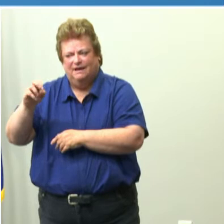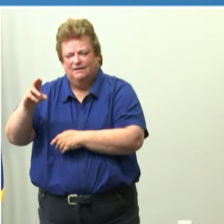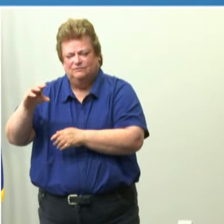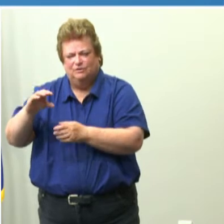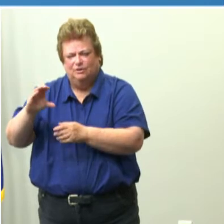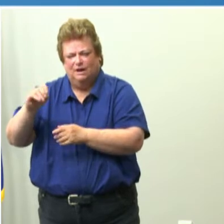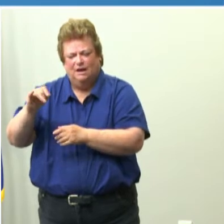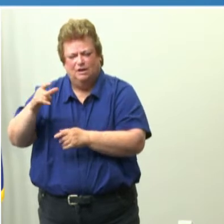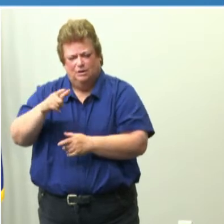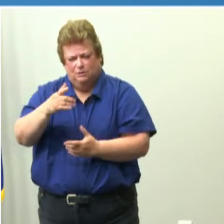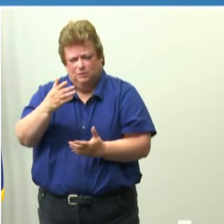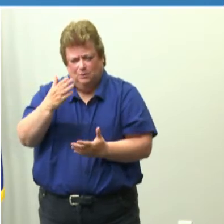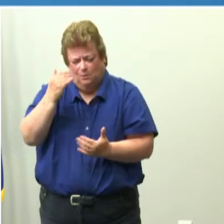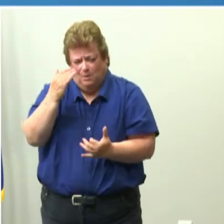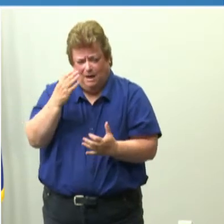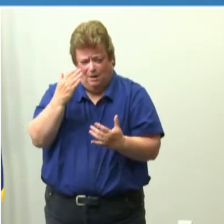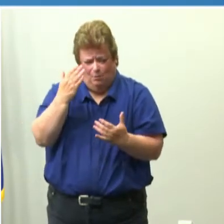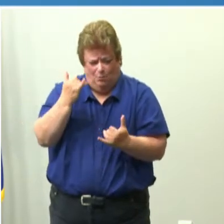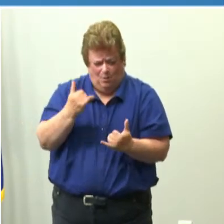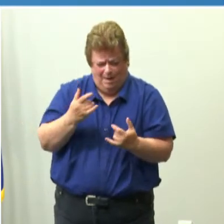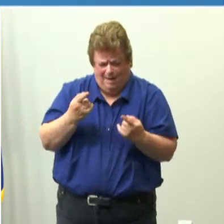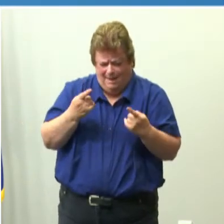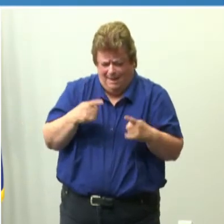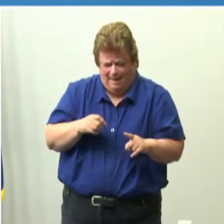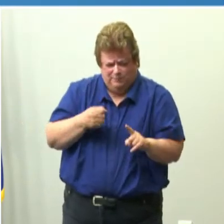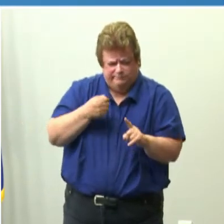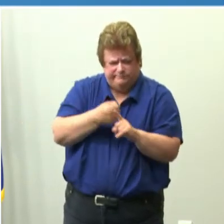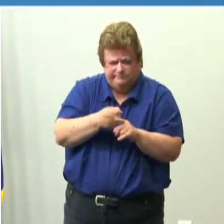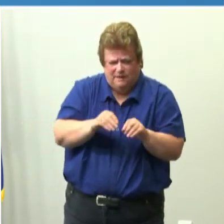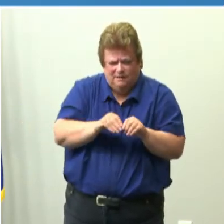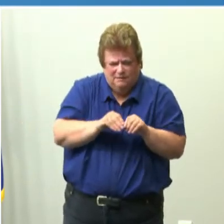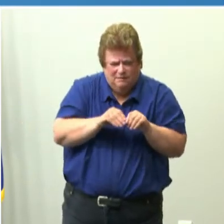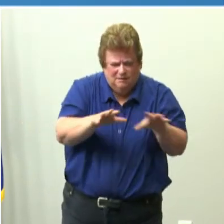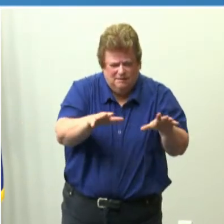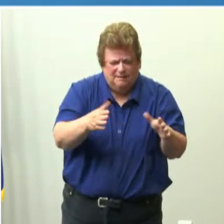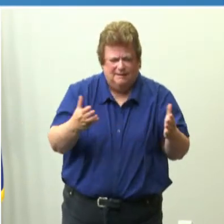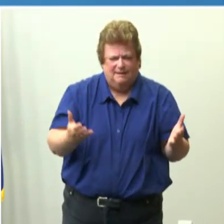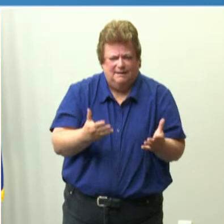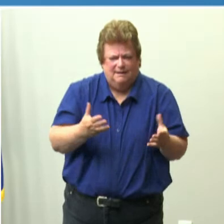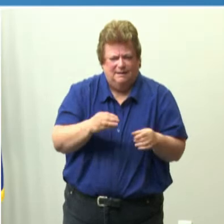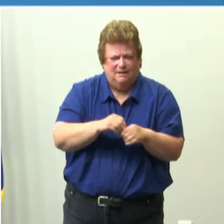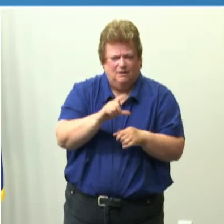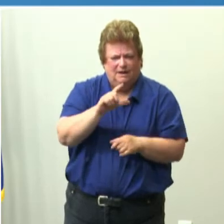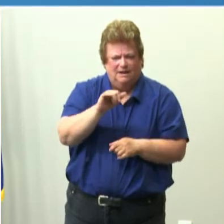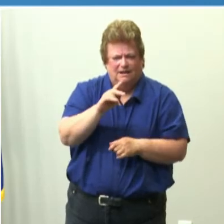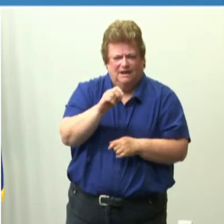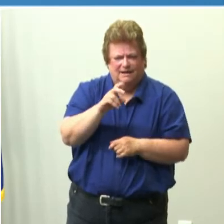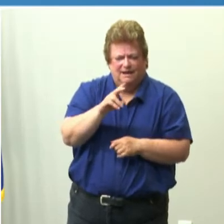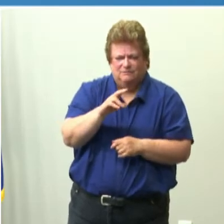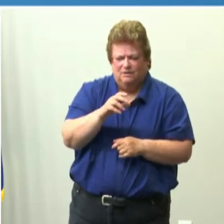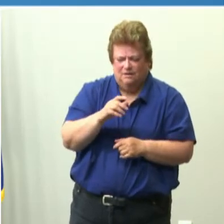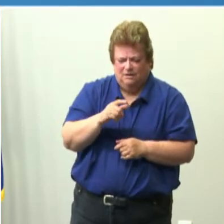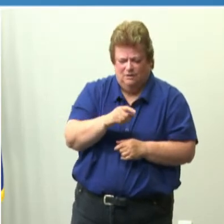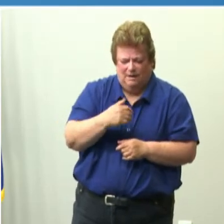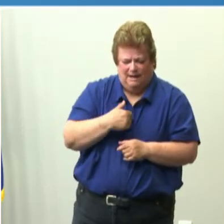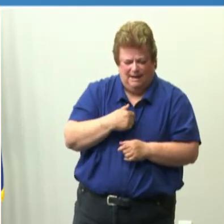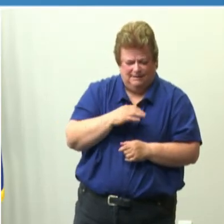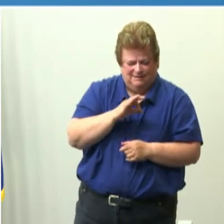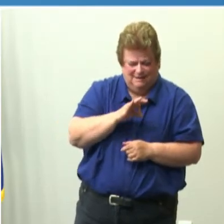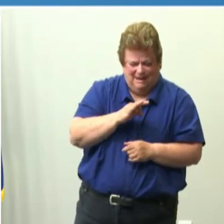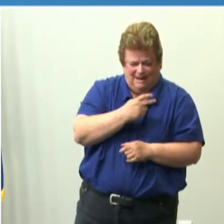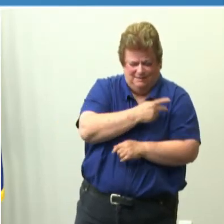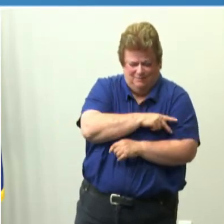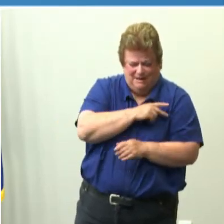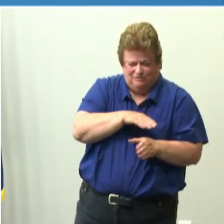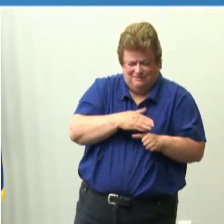such an outbreak here, such a problem? High hospitalizations. I think we've had 9 patients die just this